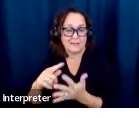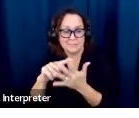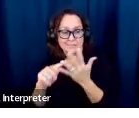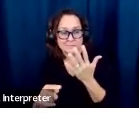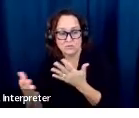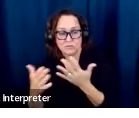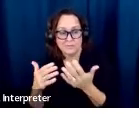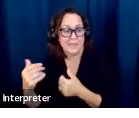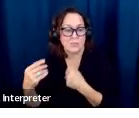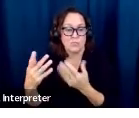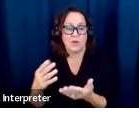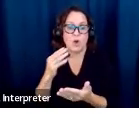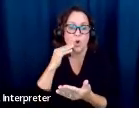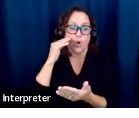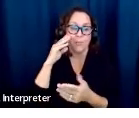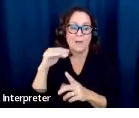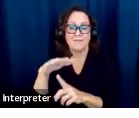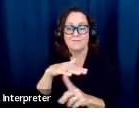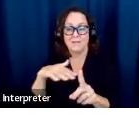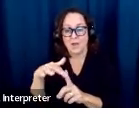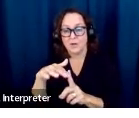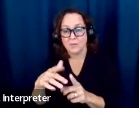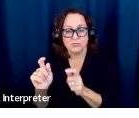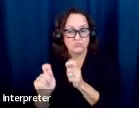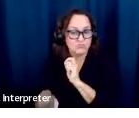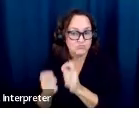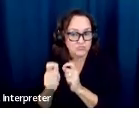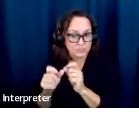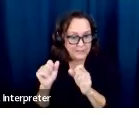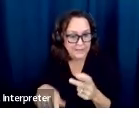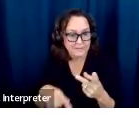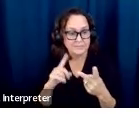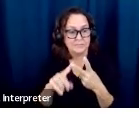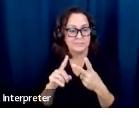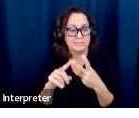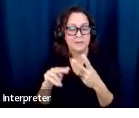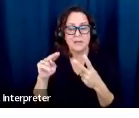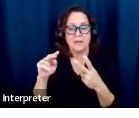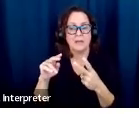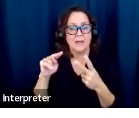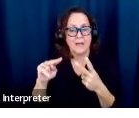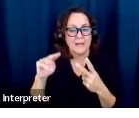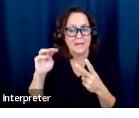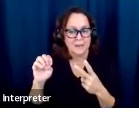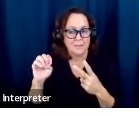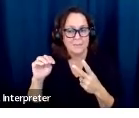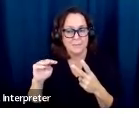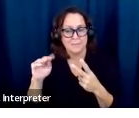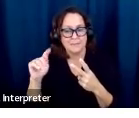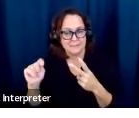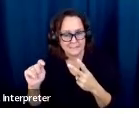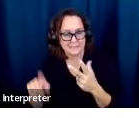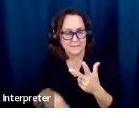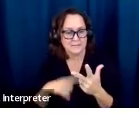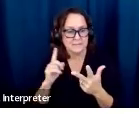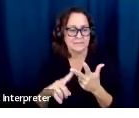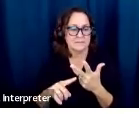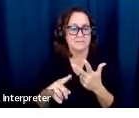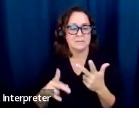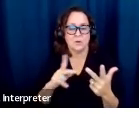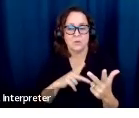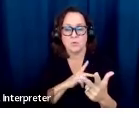qualifications. They can provide home and environmental modification services. They can provide non-medical transportation, personal care